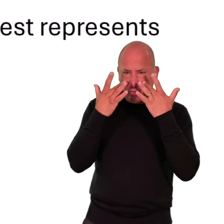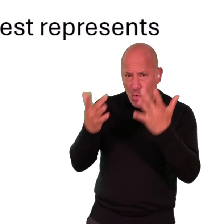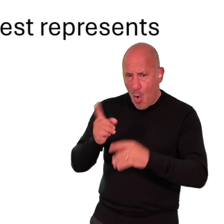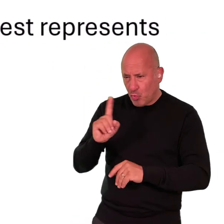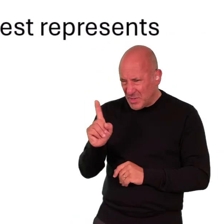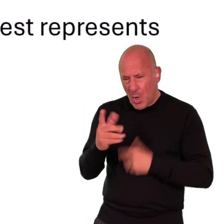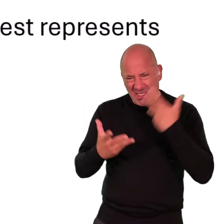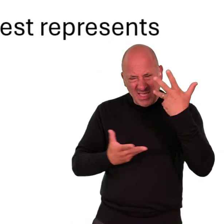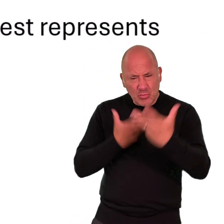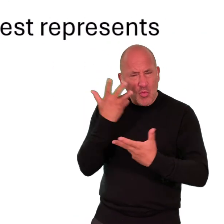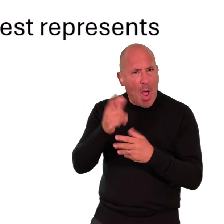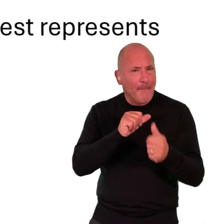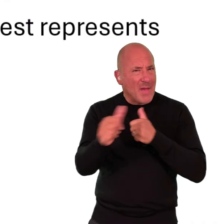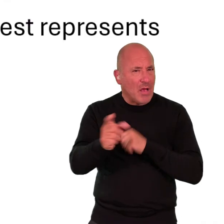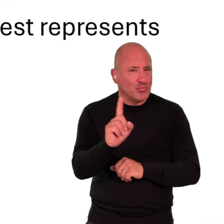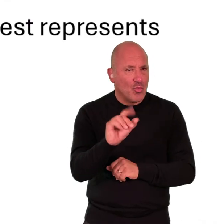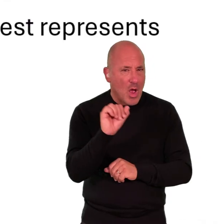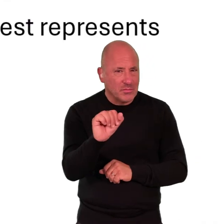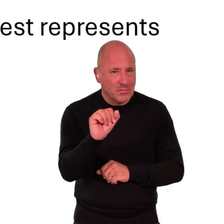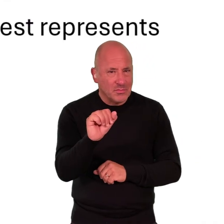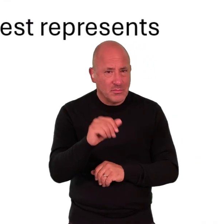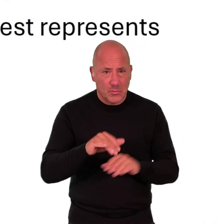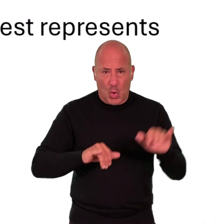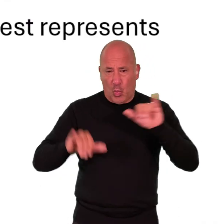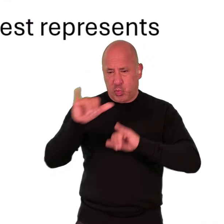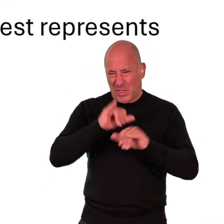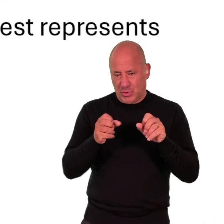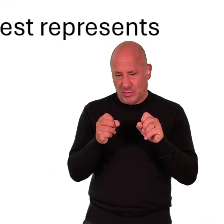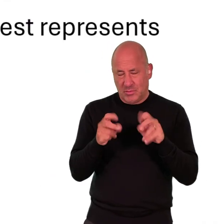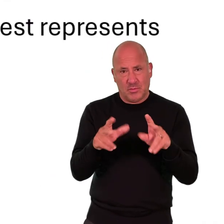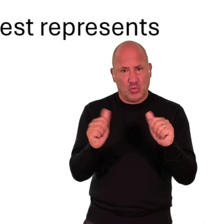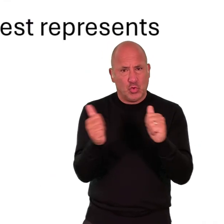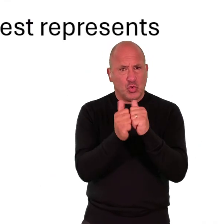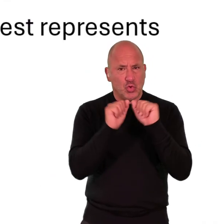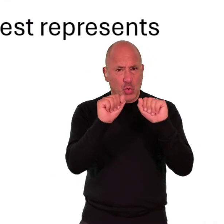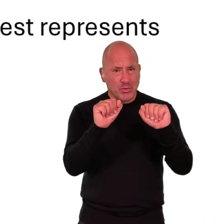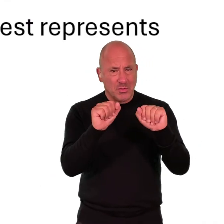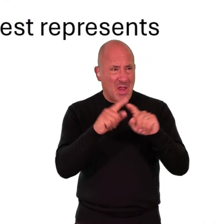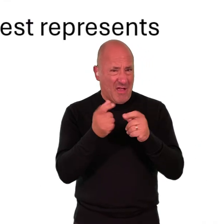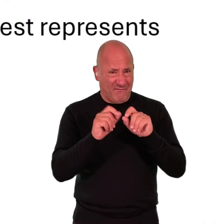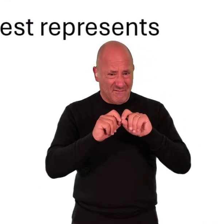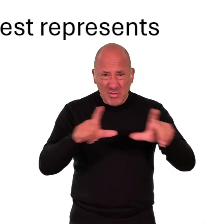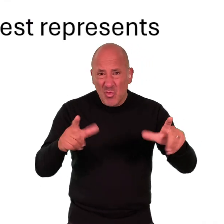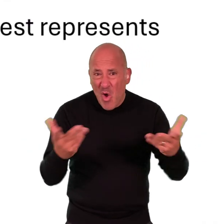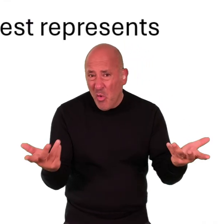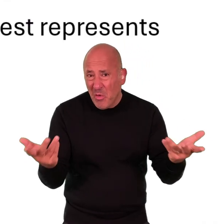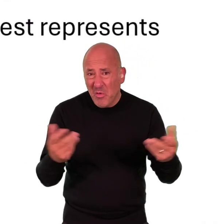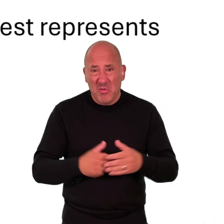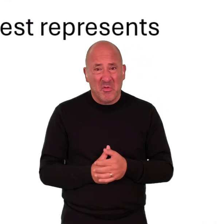a document? Is it photographs or images? Maybe it's audience or media comments.